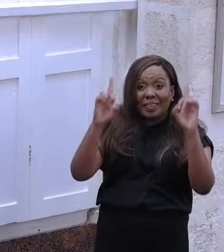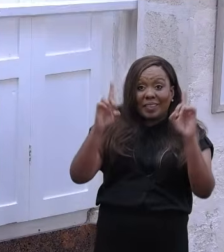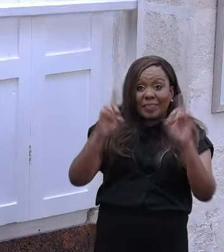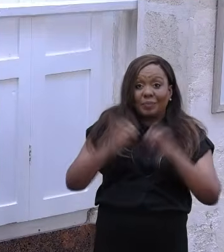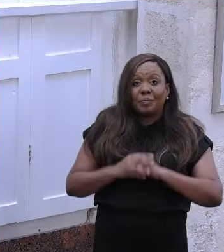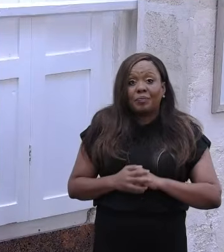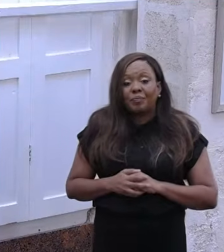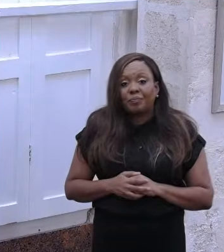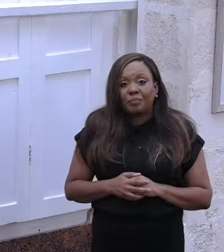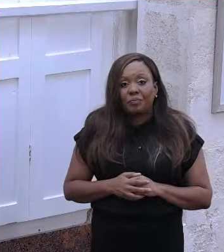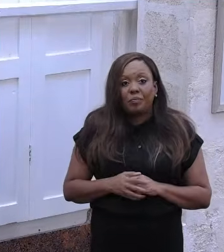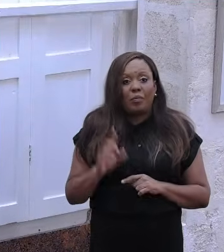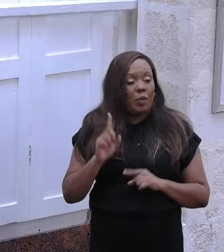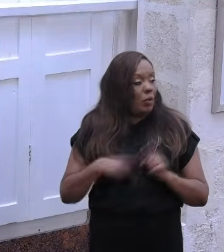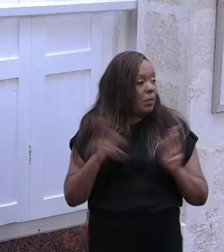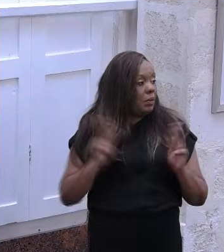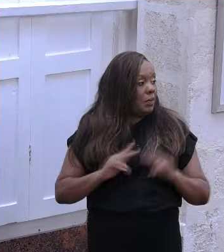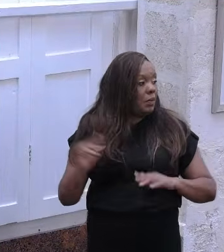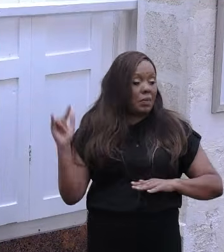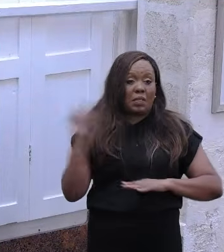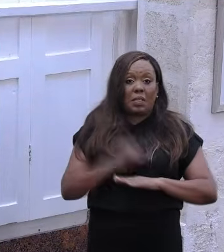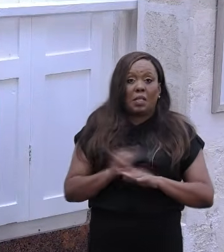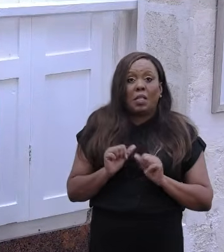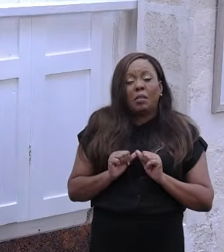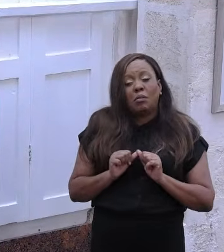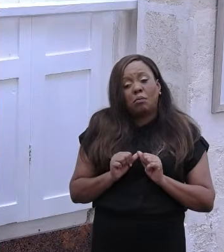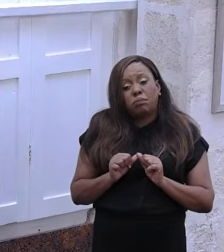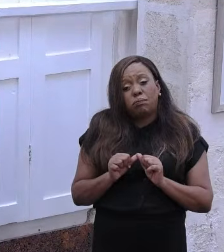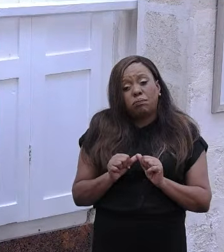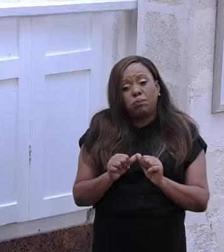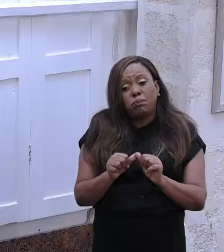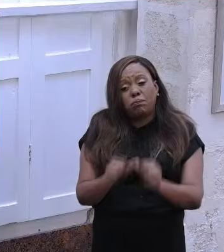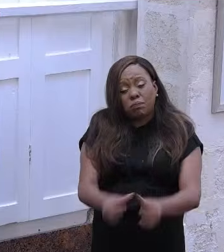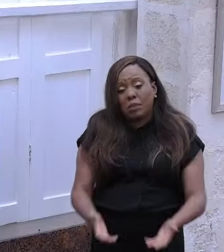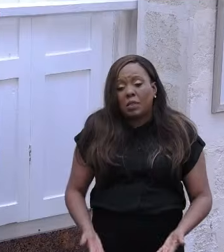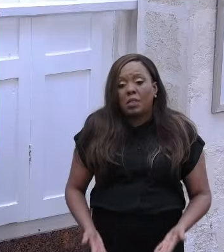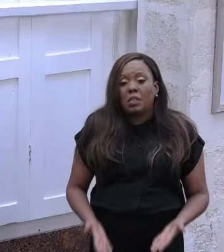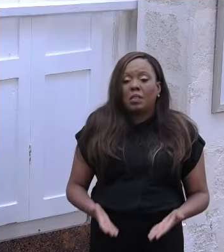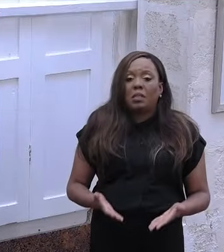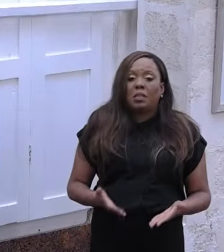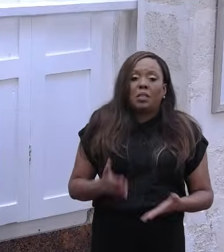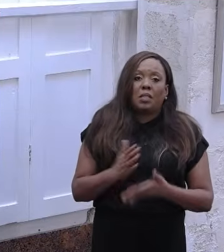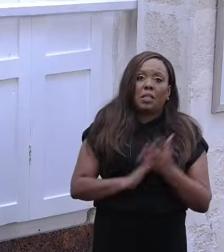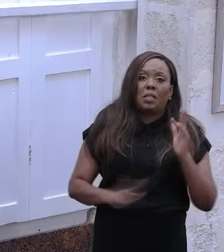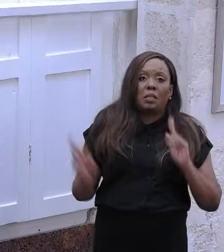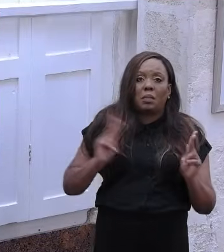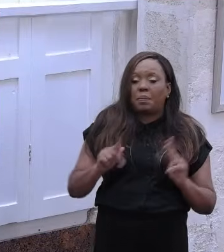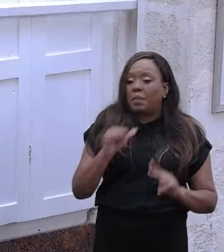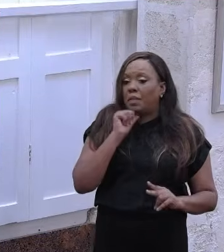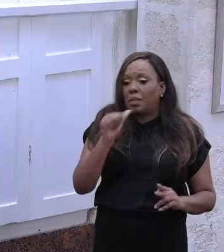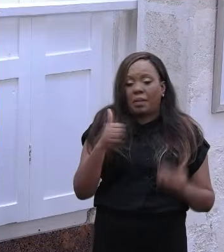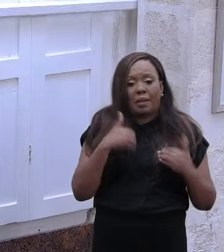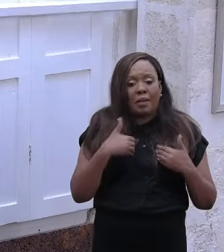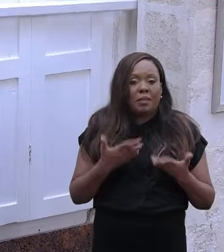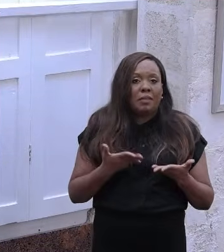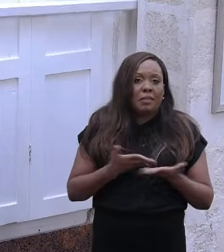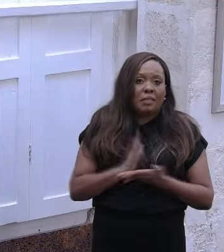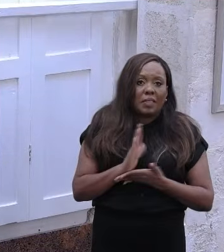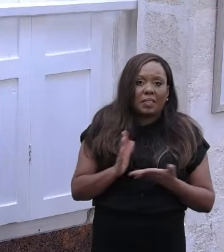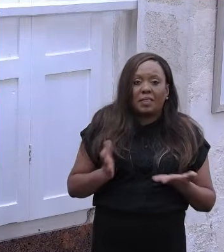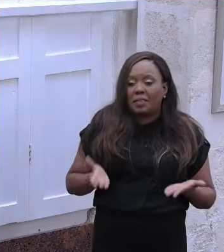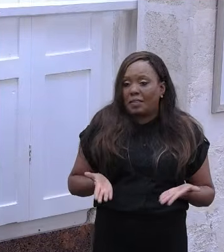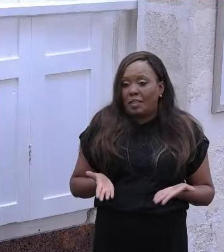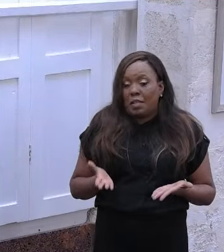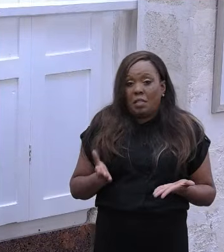long periods, it denies them certain rights, because they're not accumulating things back at home